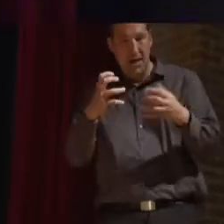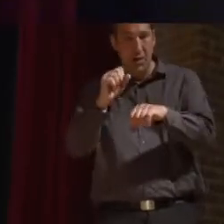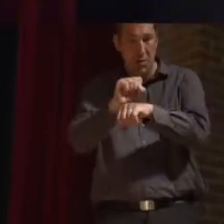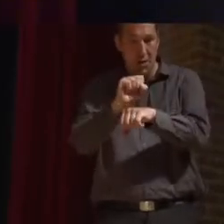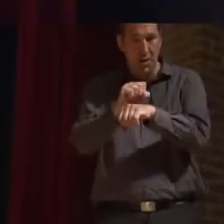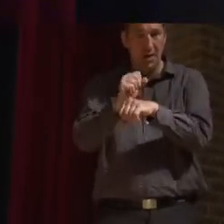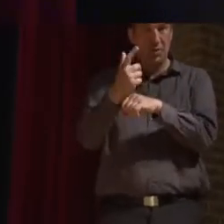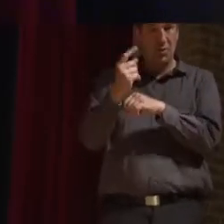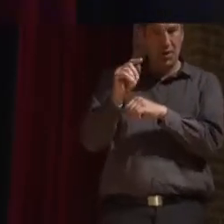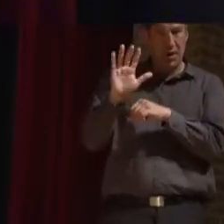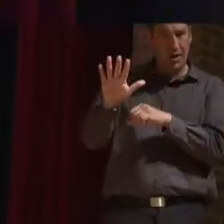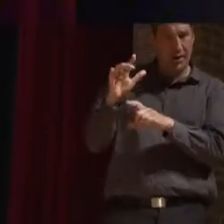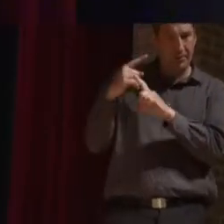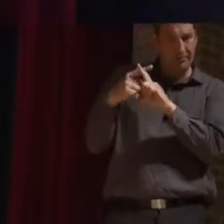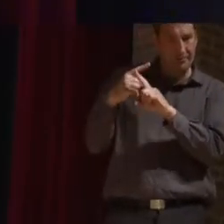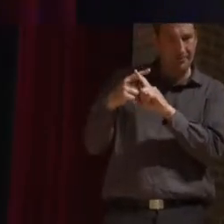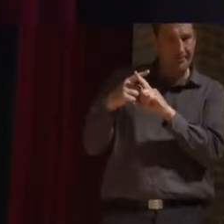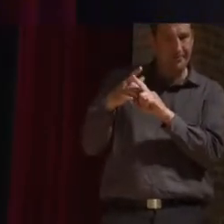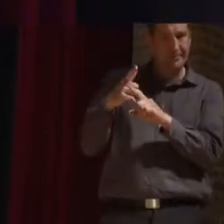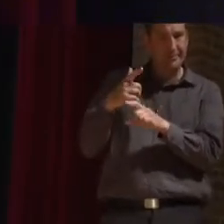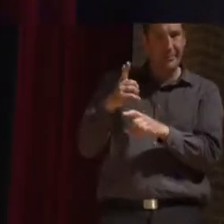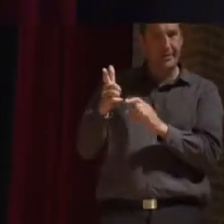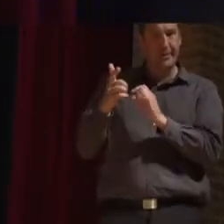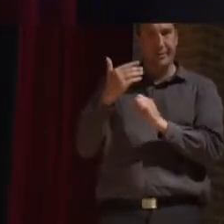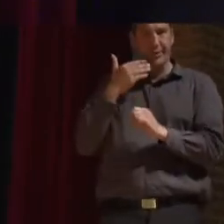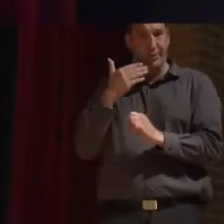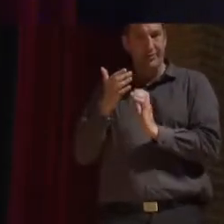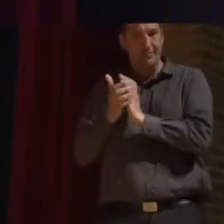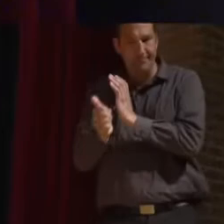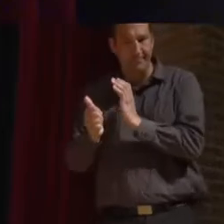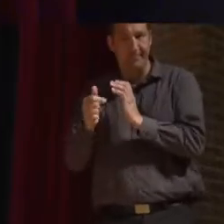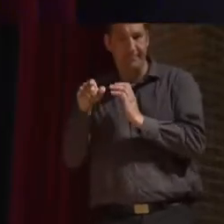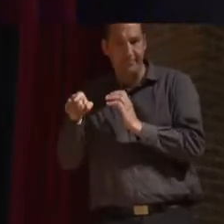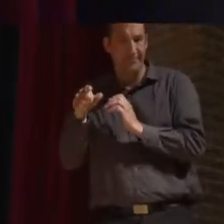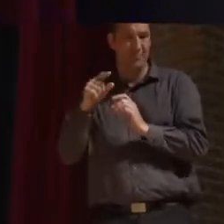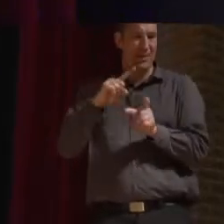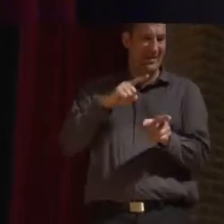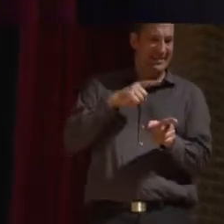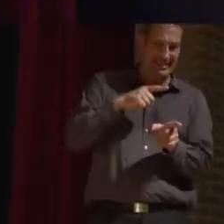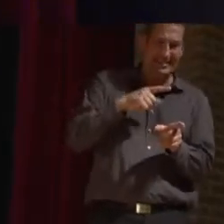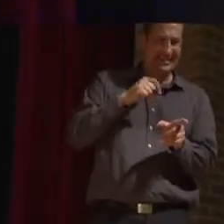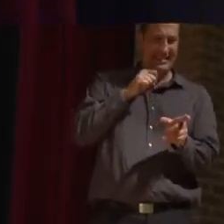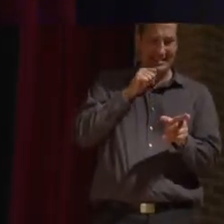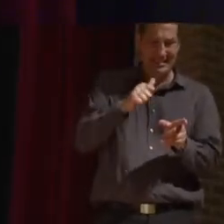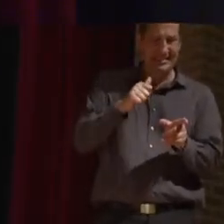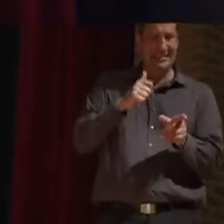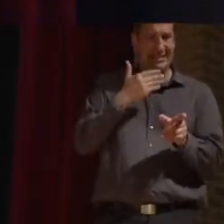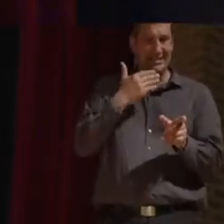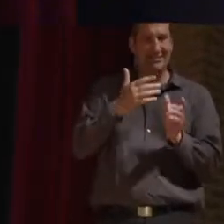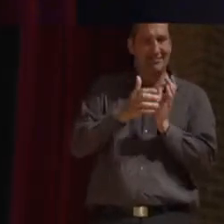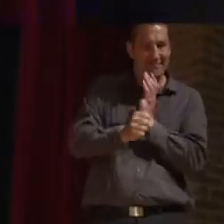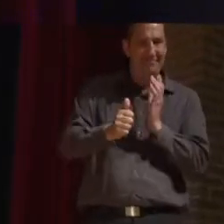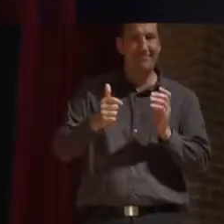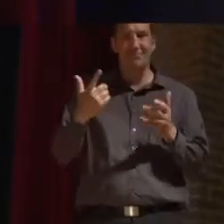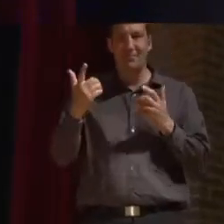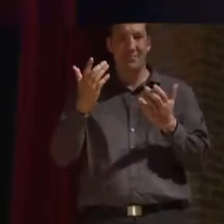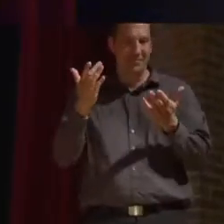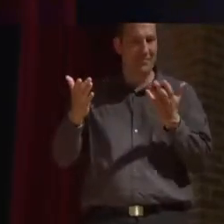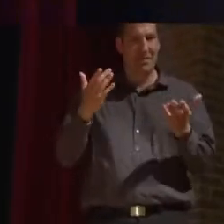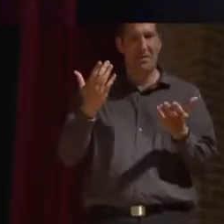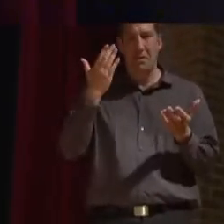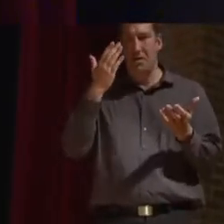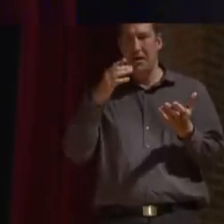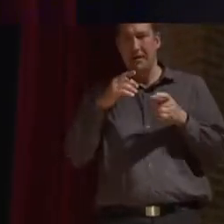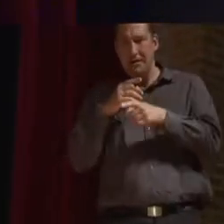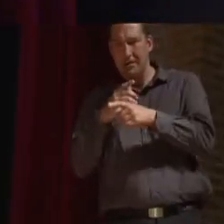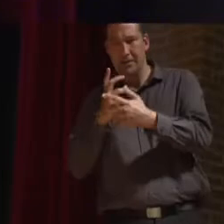strengths, but not only their strengths, but their weaknesses, if you knew that ahead of time, if they brought that in and showed you what their strengths and weaknesses were, things that they probably should or shouldn't